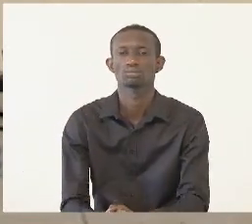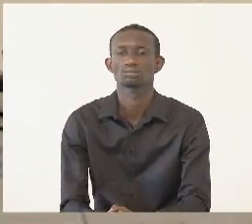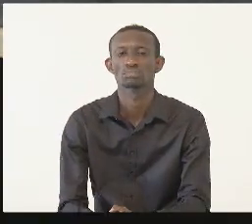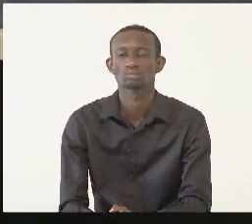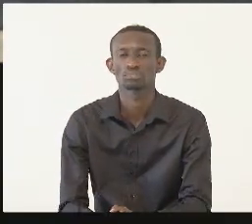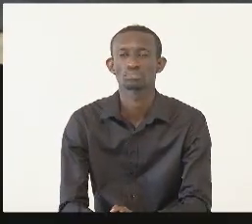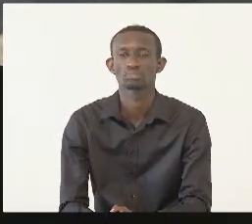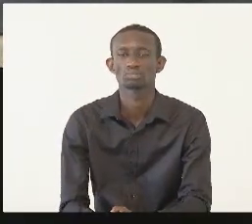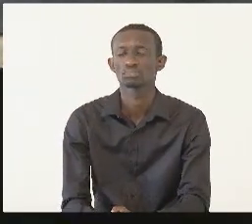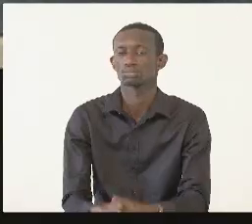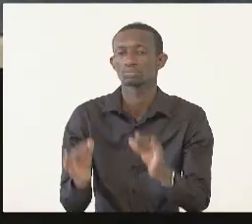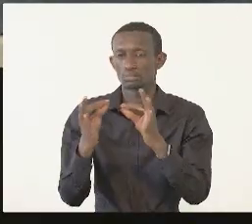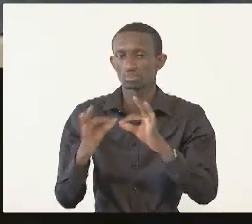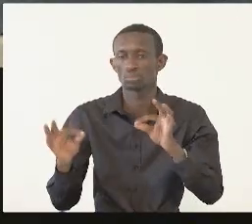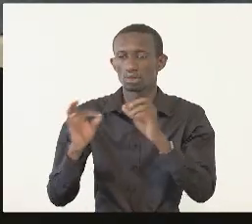Functions of the liver.